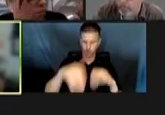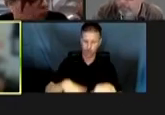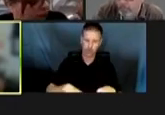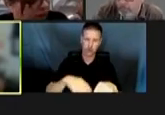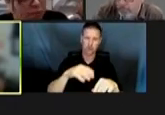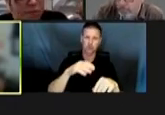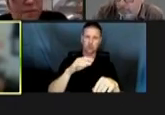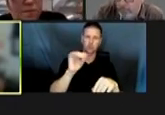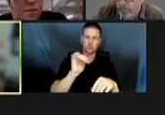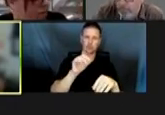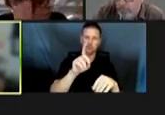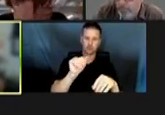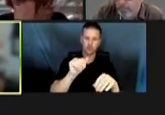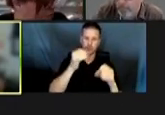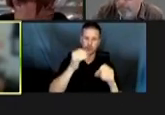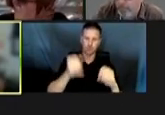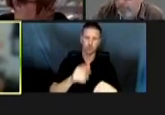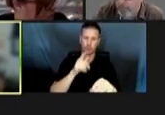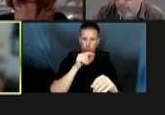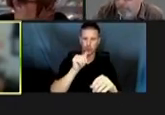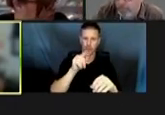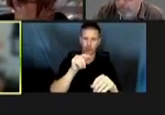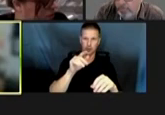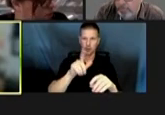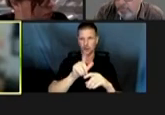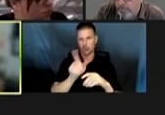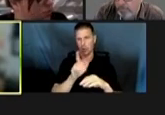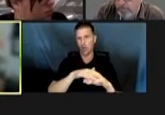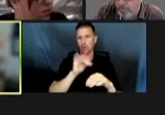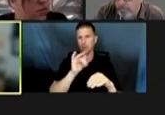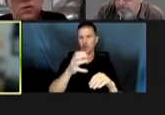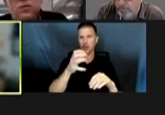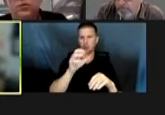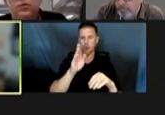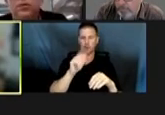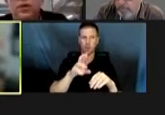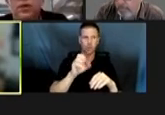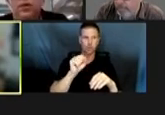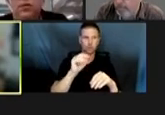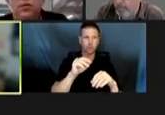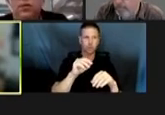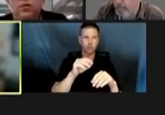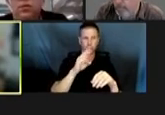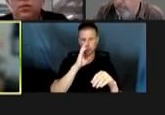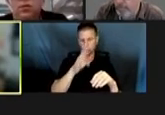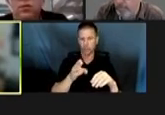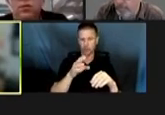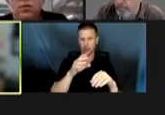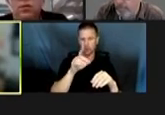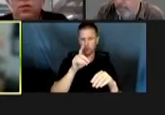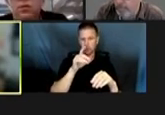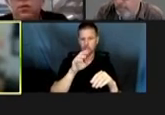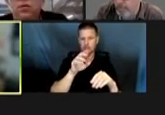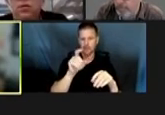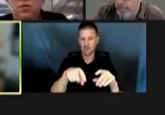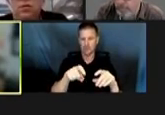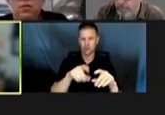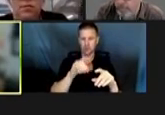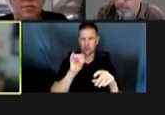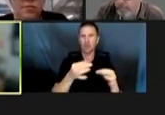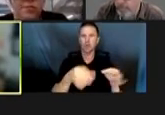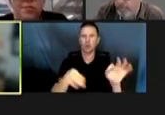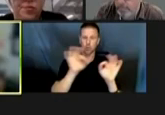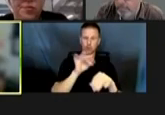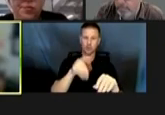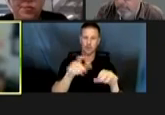the disabled individual who is at the moment leaning on that grab bar. So they're pretty straightforward needs that are critical that